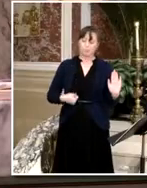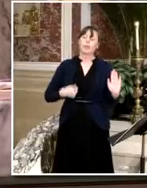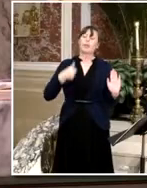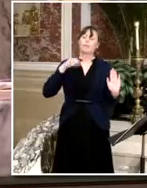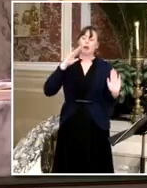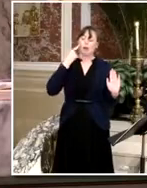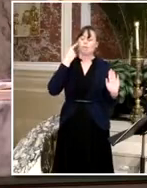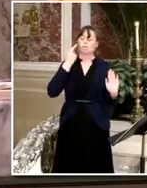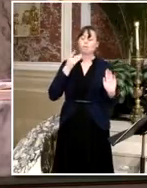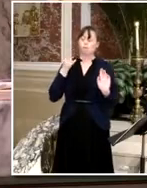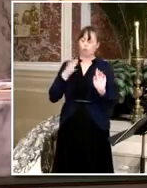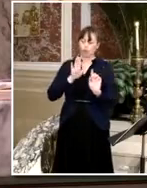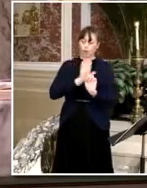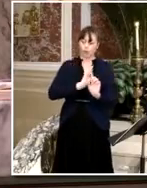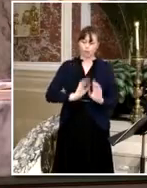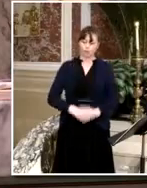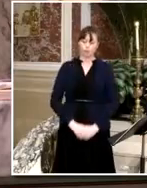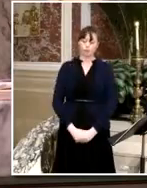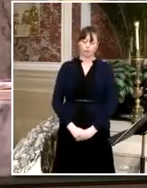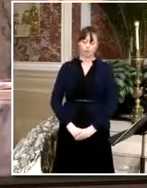will be given up for you."